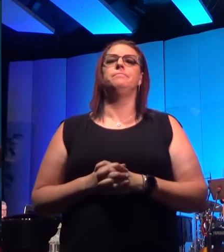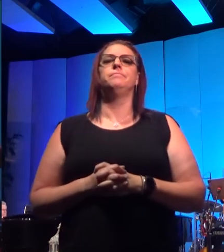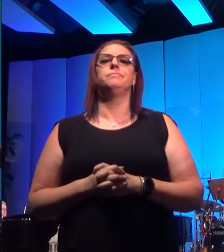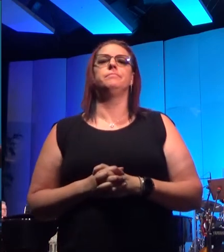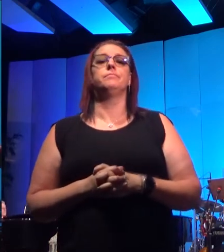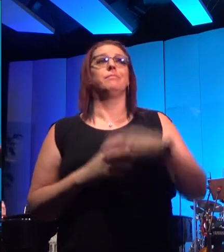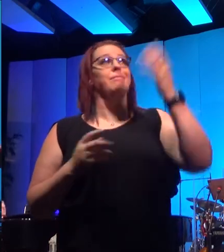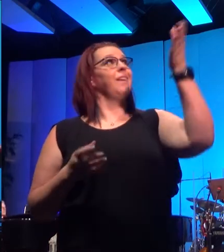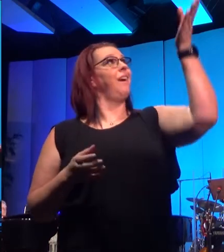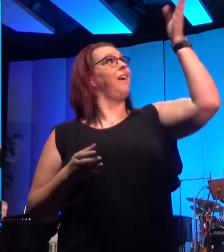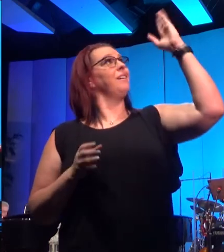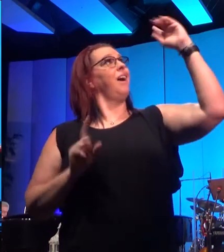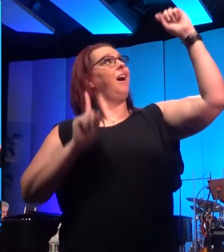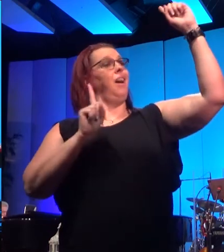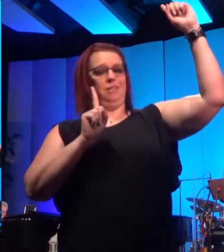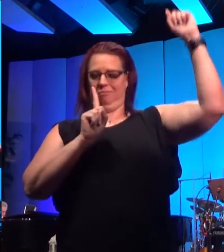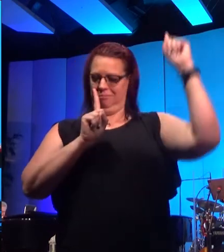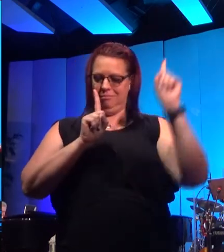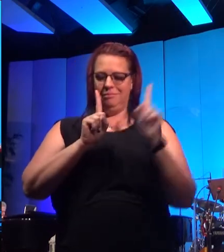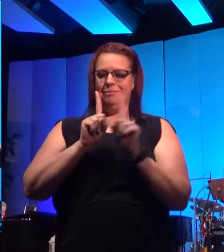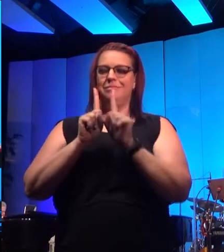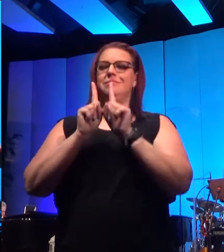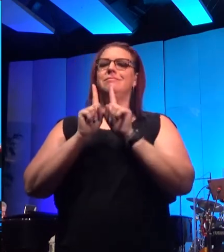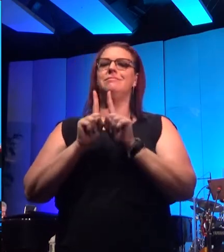God is right here where I am.